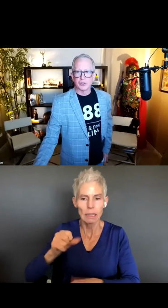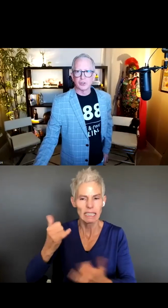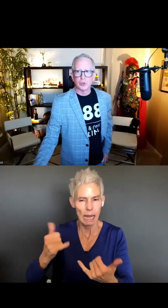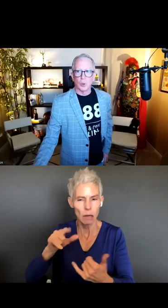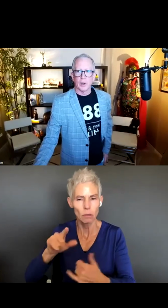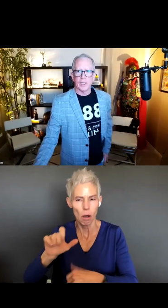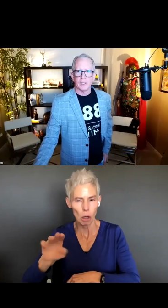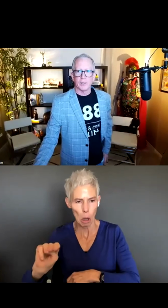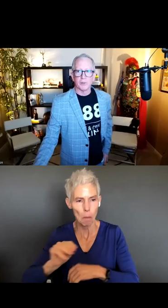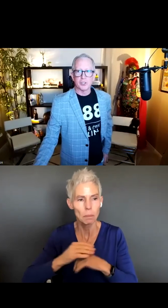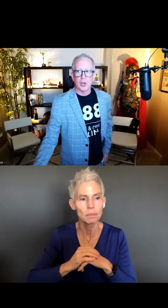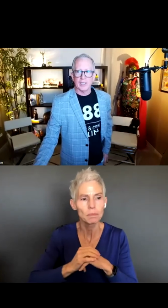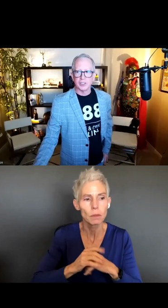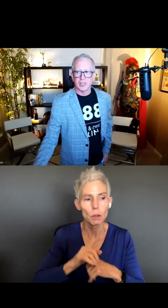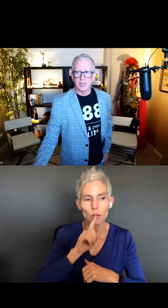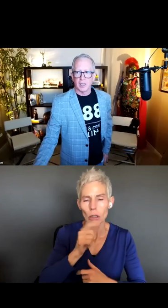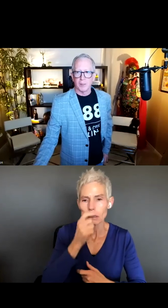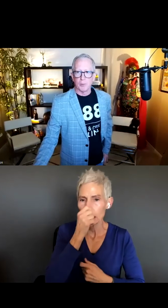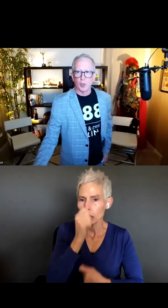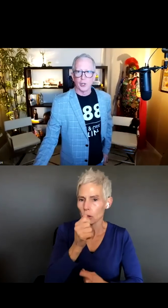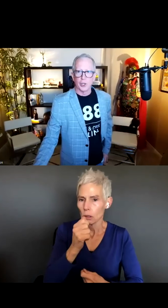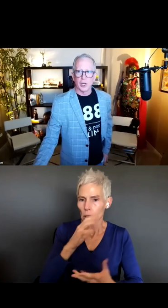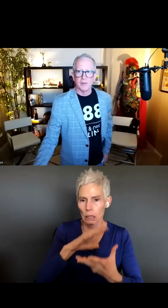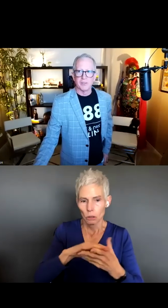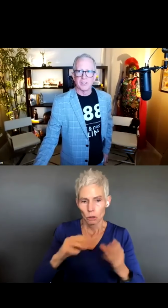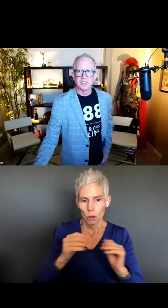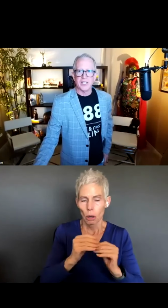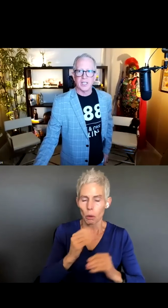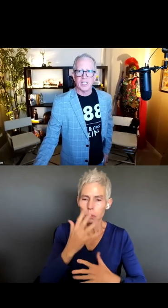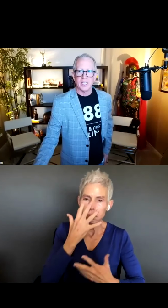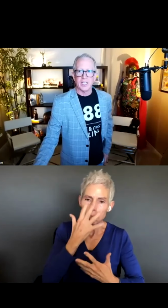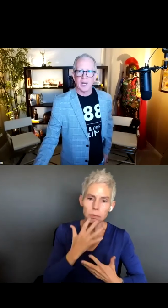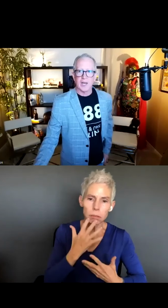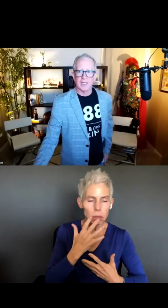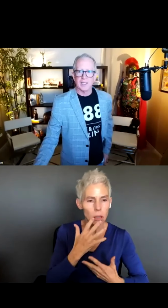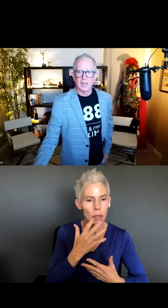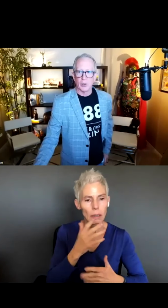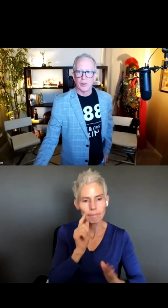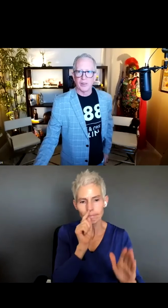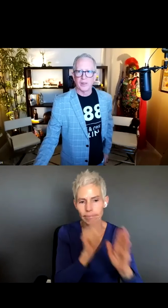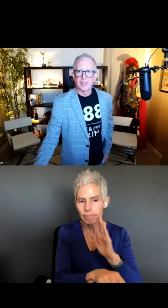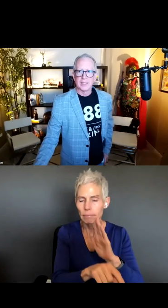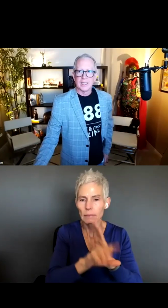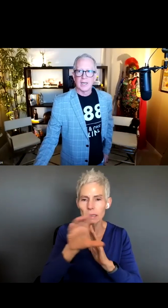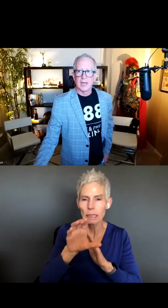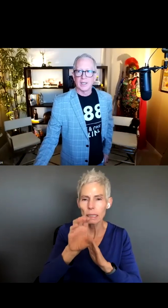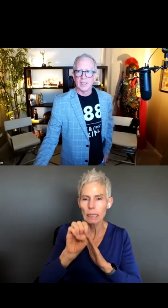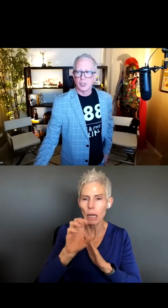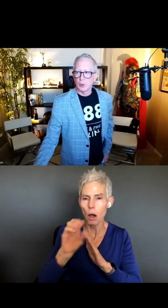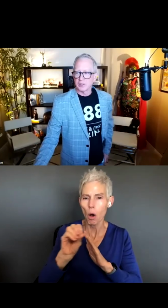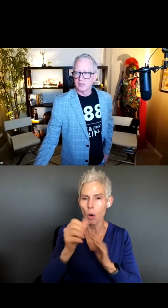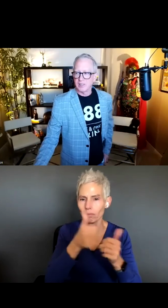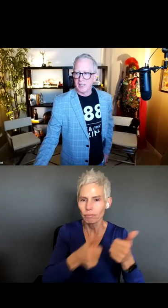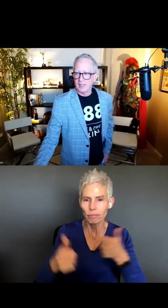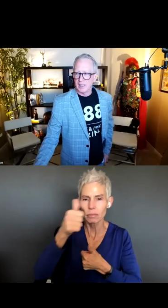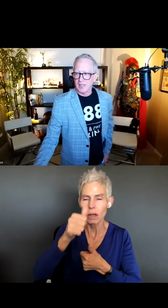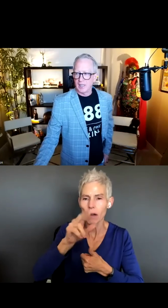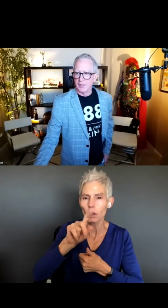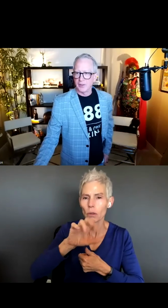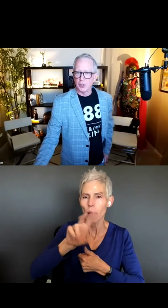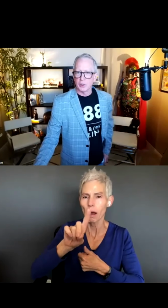Quite a story of the tragic murder of the CEO of United Health in New York